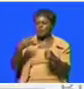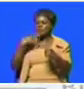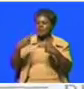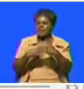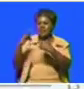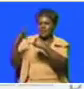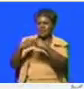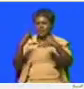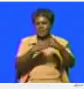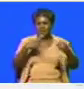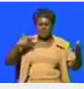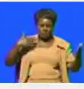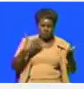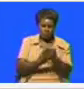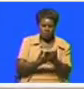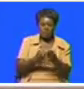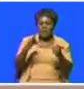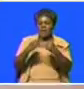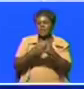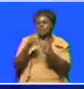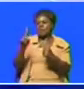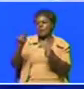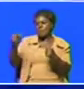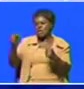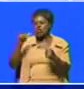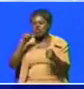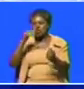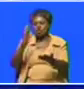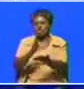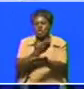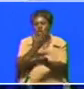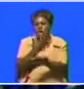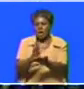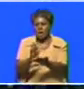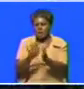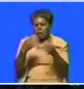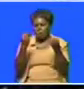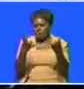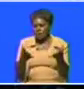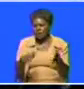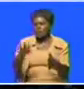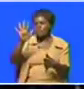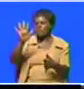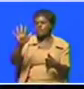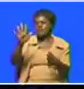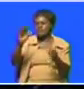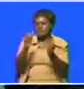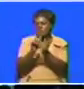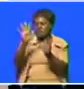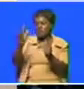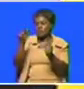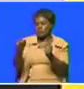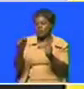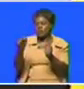360,888 to 181 million new ordinary shares of Britam at a subscription price of 15.85 per share